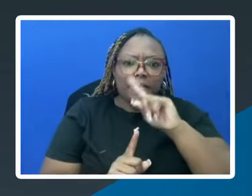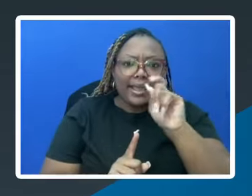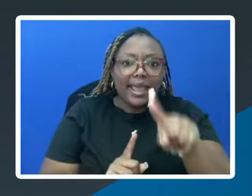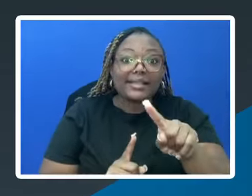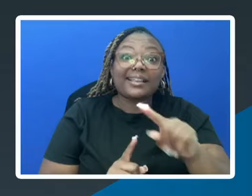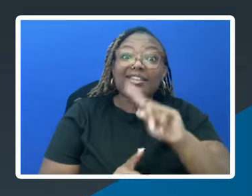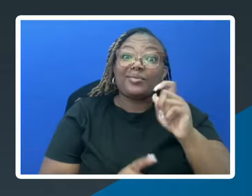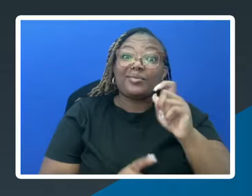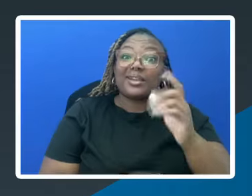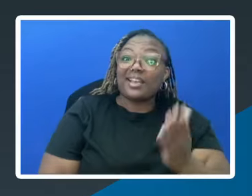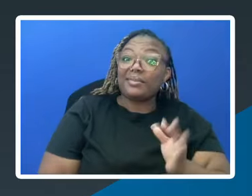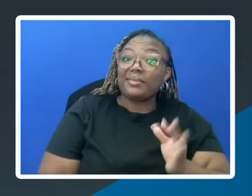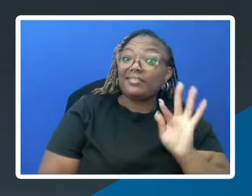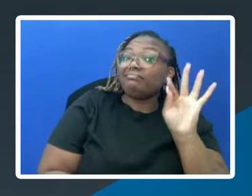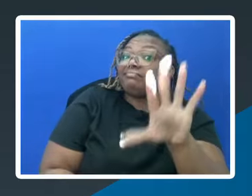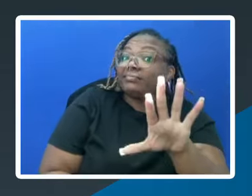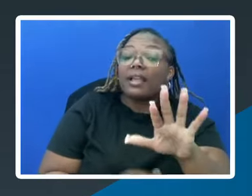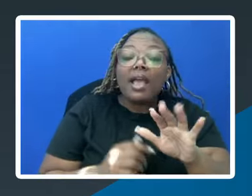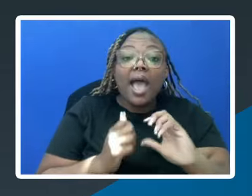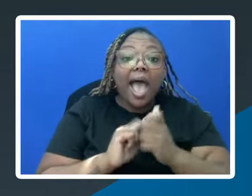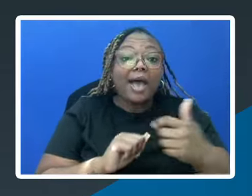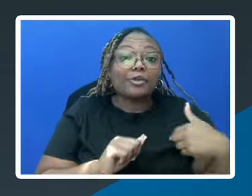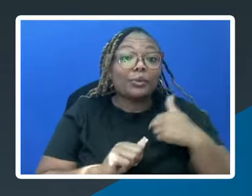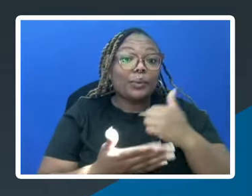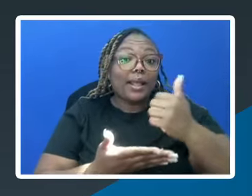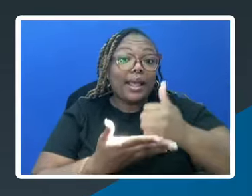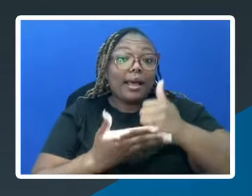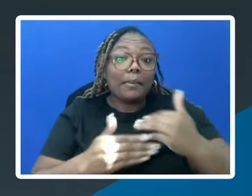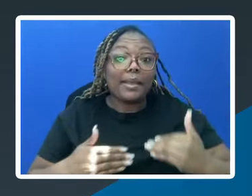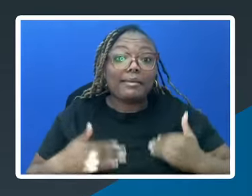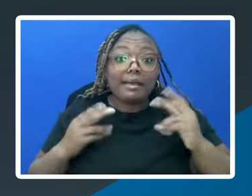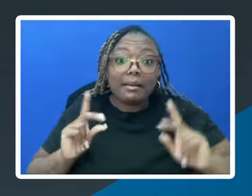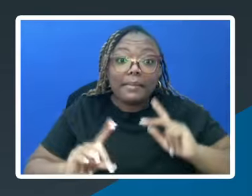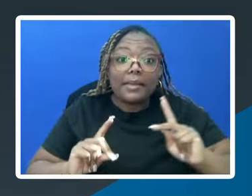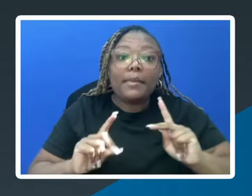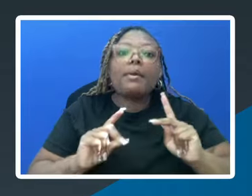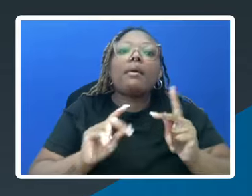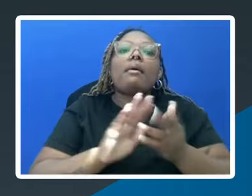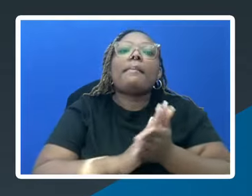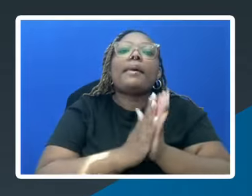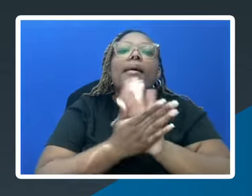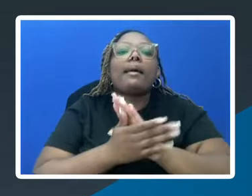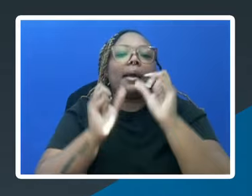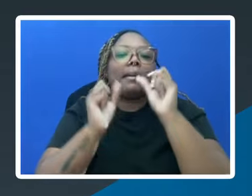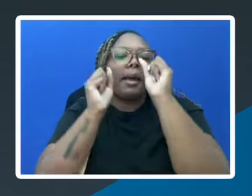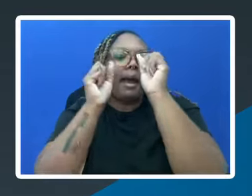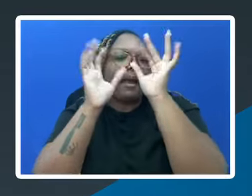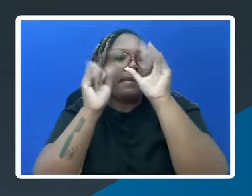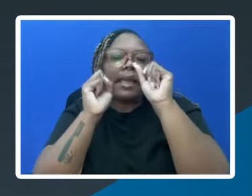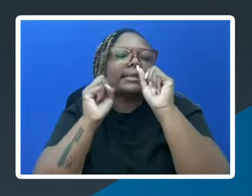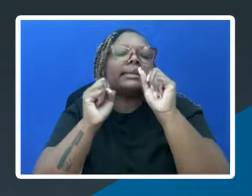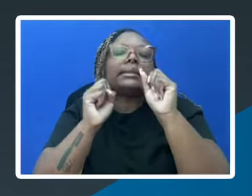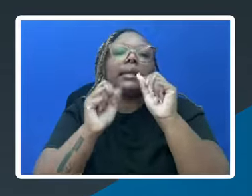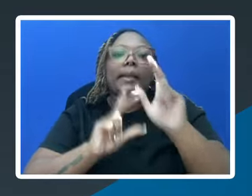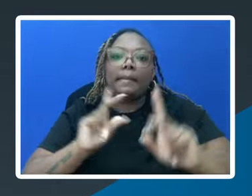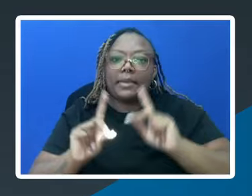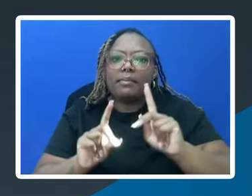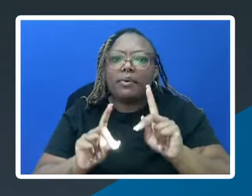is how do we help young people become amazing people, amazing